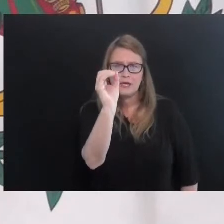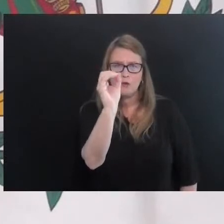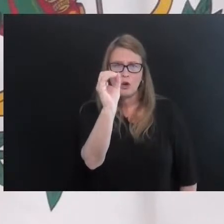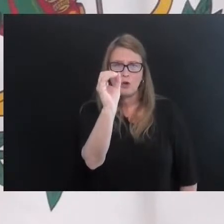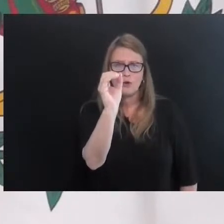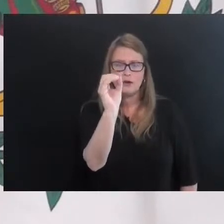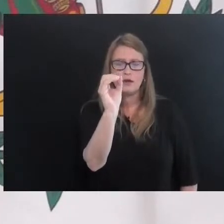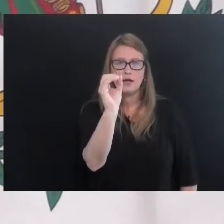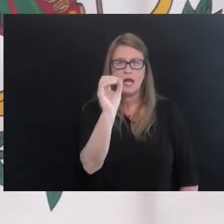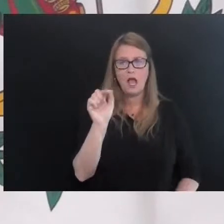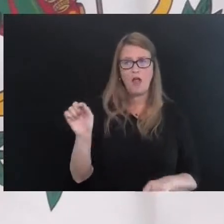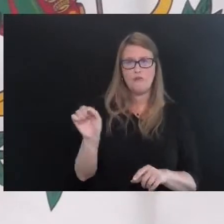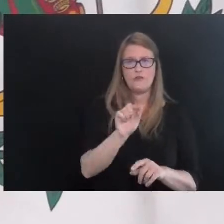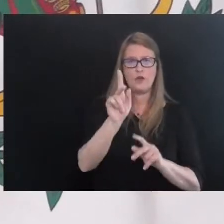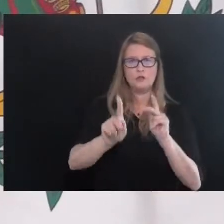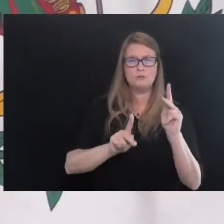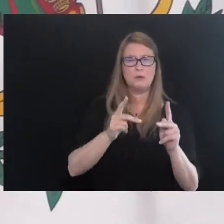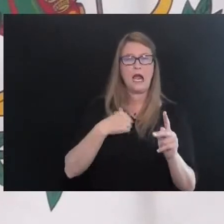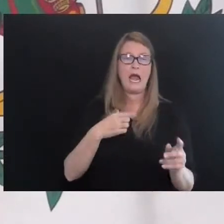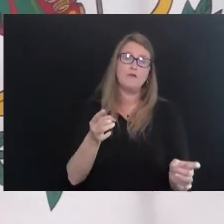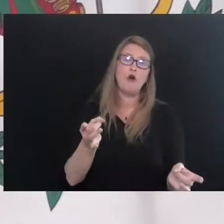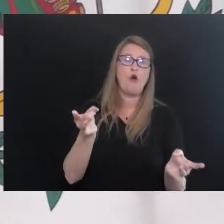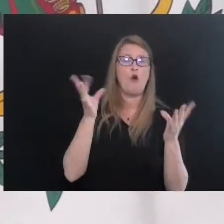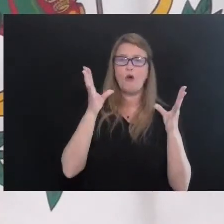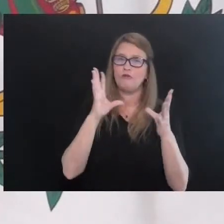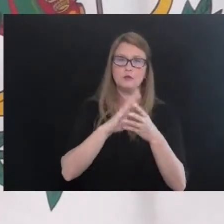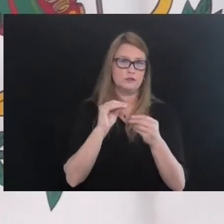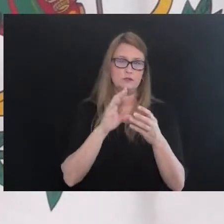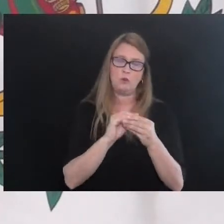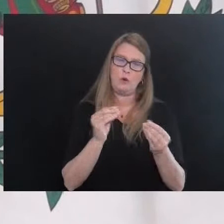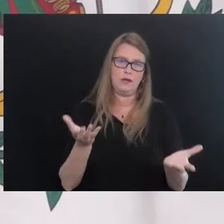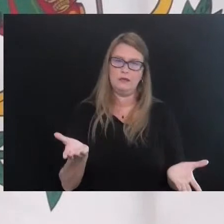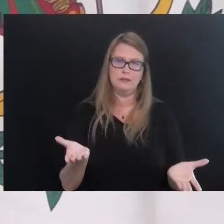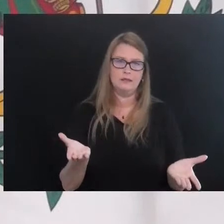those folks have horror stories to talk about.